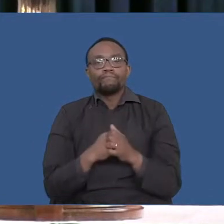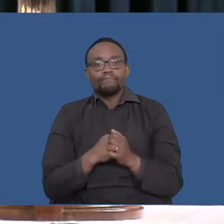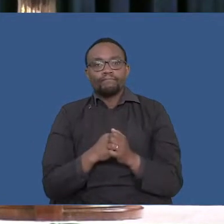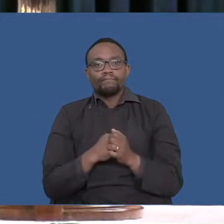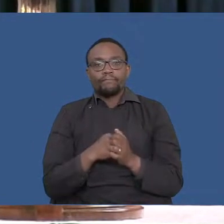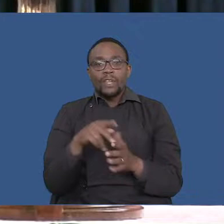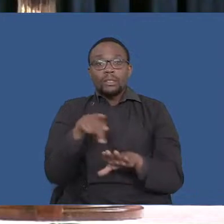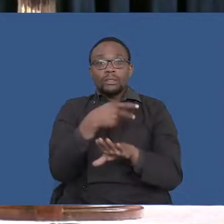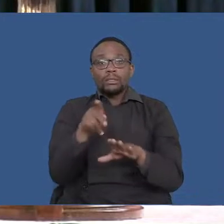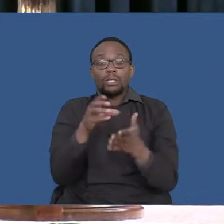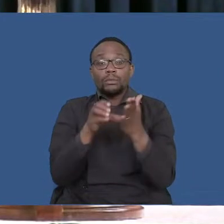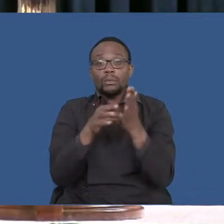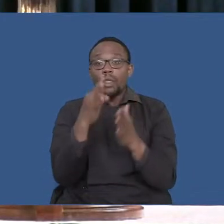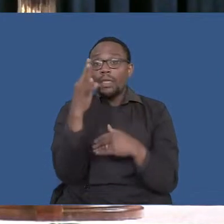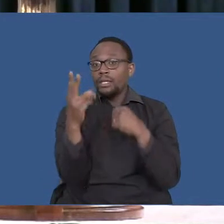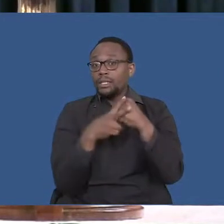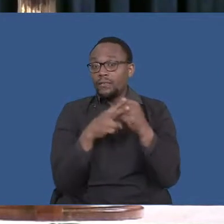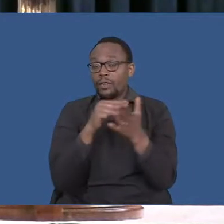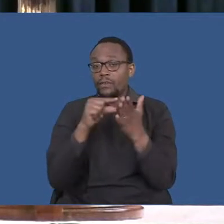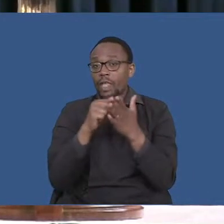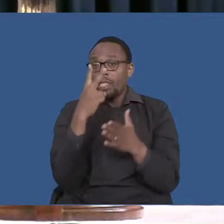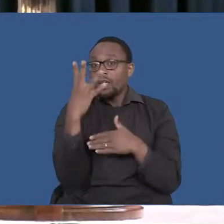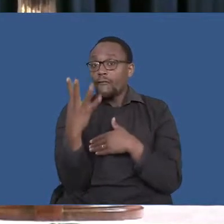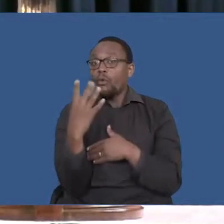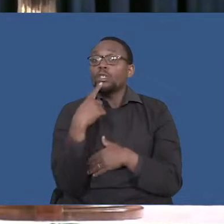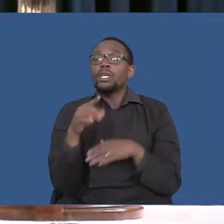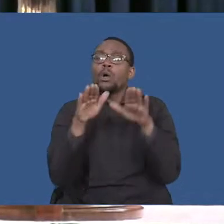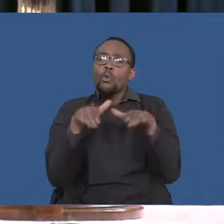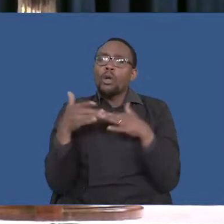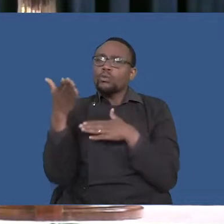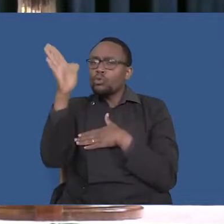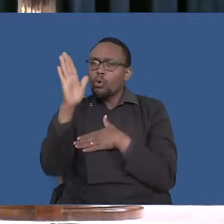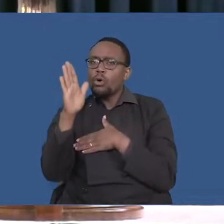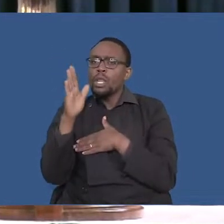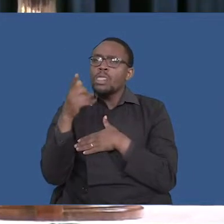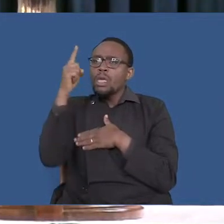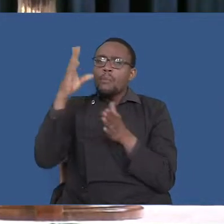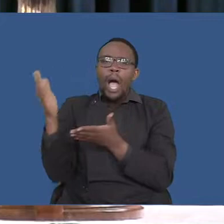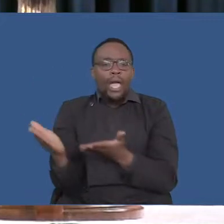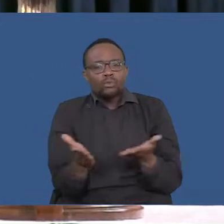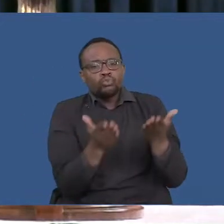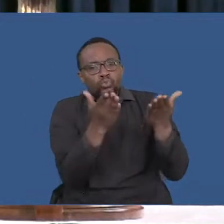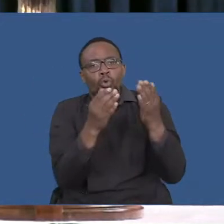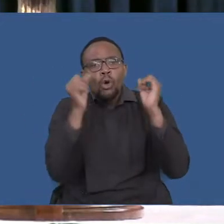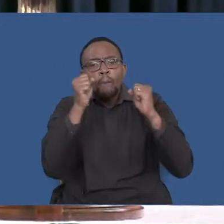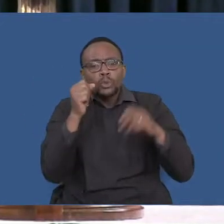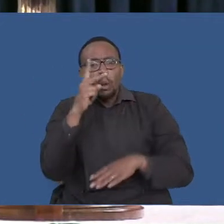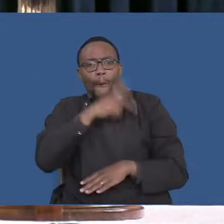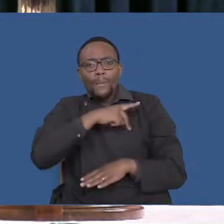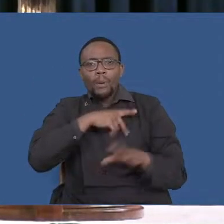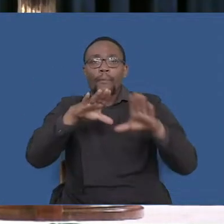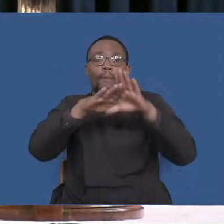Psalm 37 verse 34 says, wait on the Lord and keep his way, and he shall exalt you to inherit the